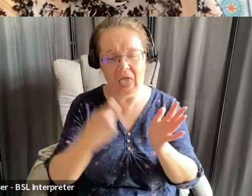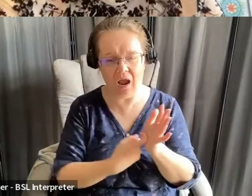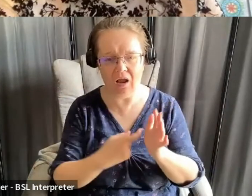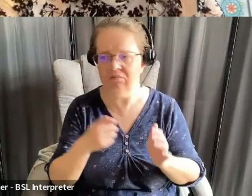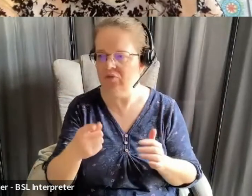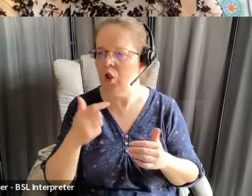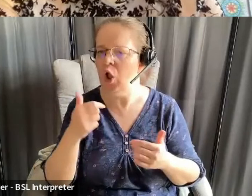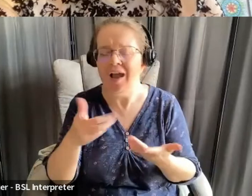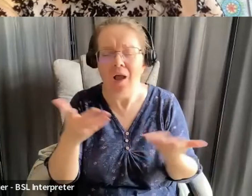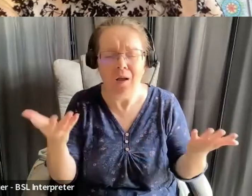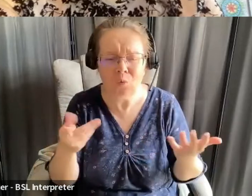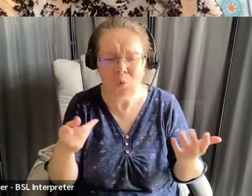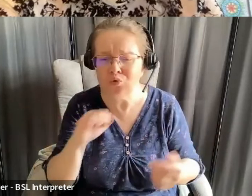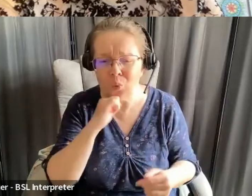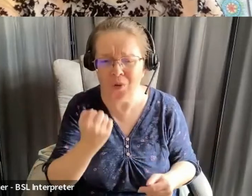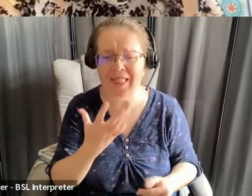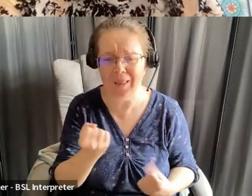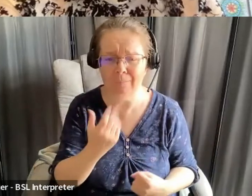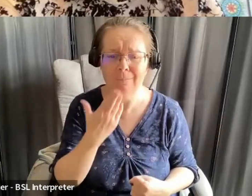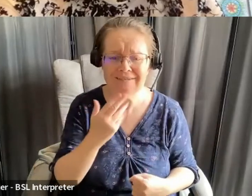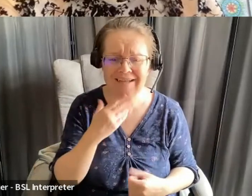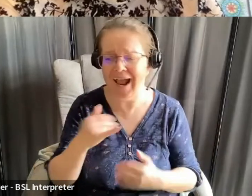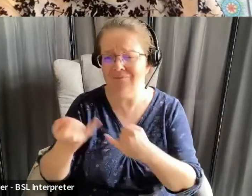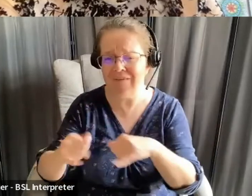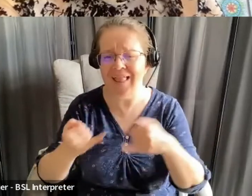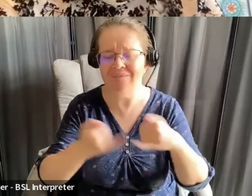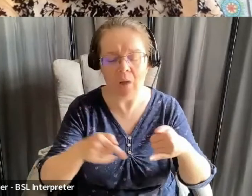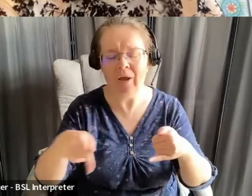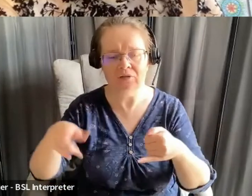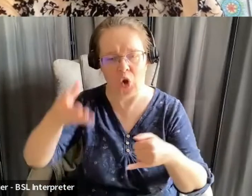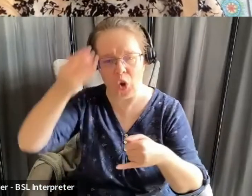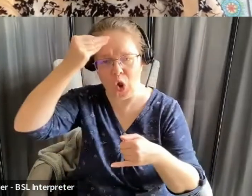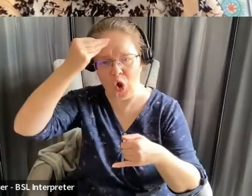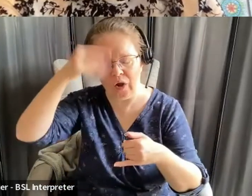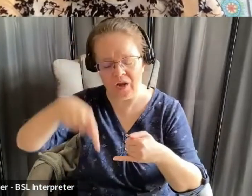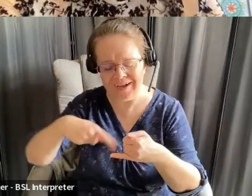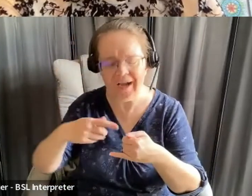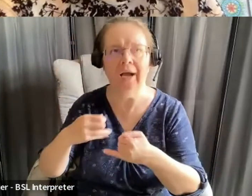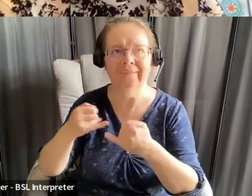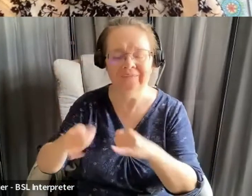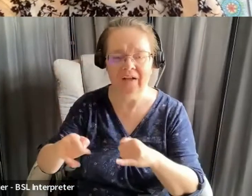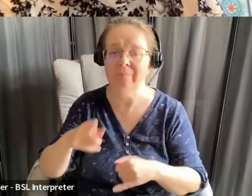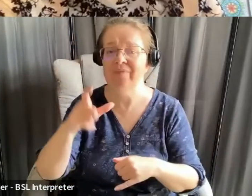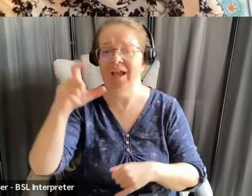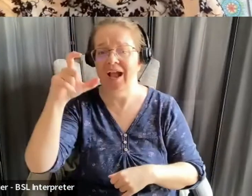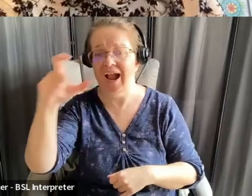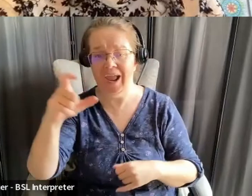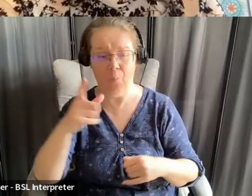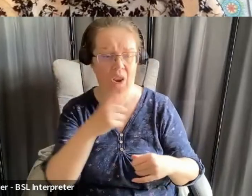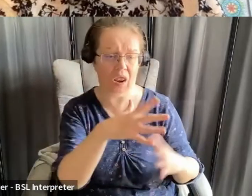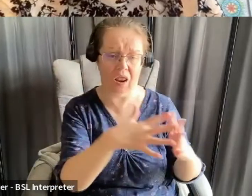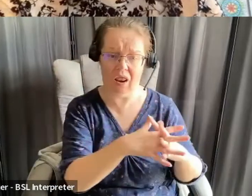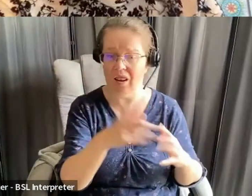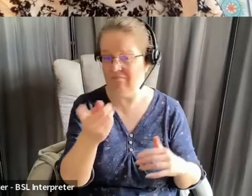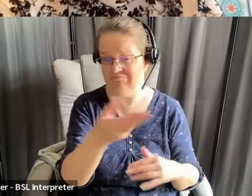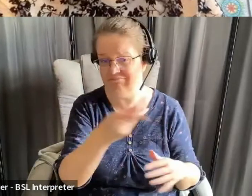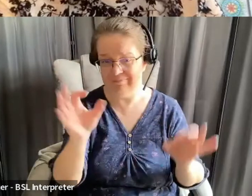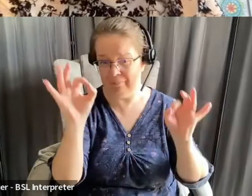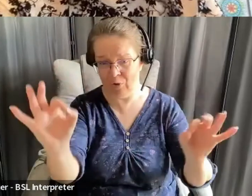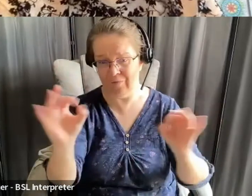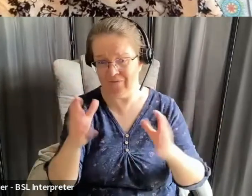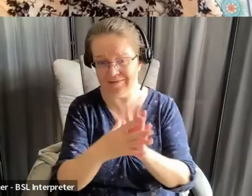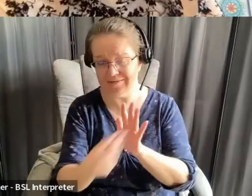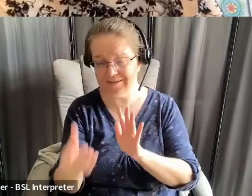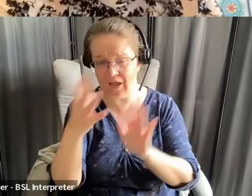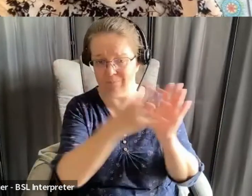lots of mistakes and have failure along the way, but you'll learn from your failure, right? Will and Carley are prime examples of that. And they are